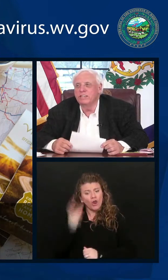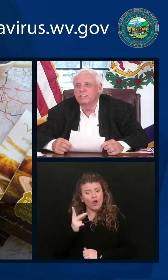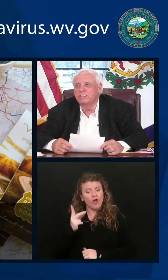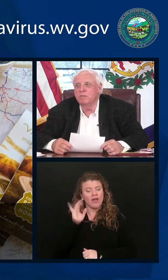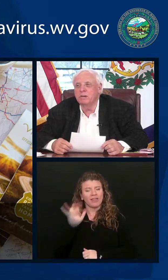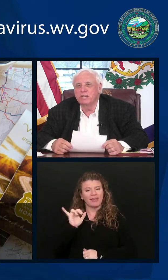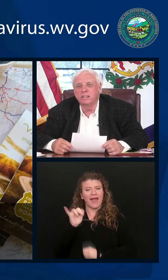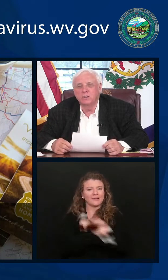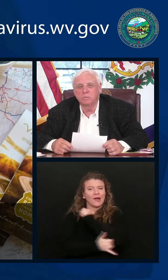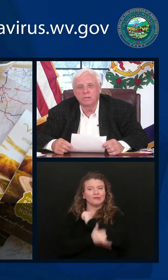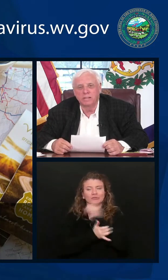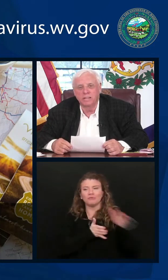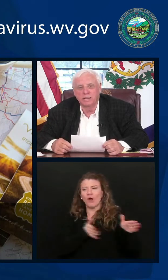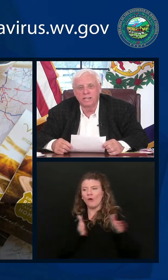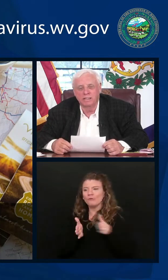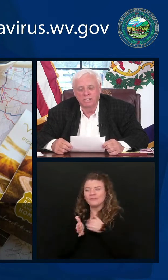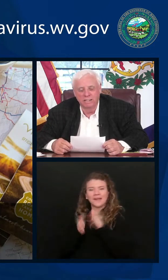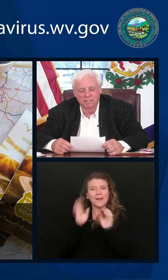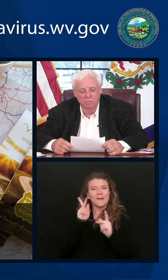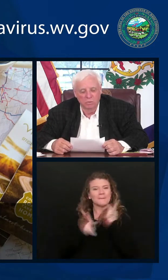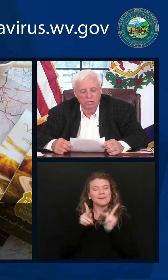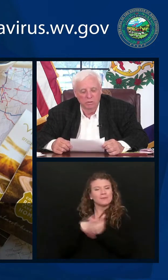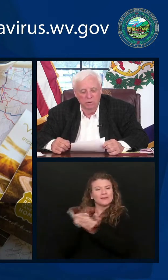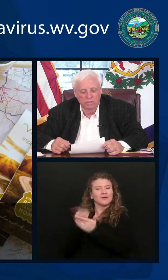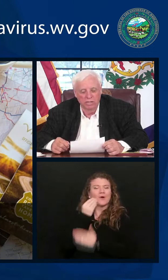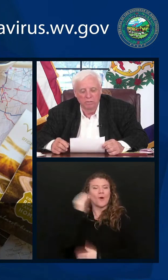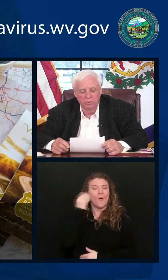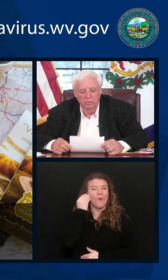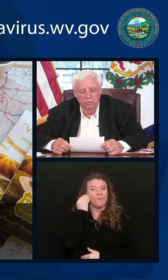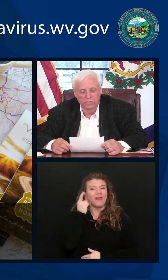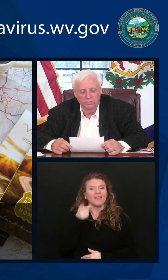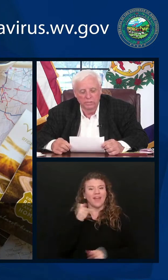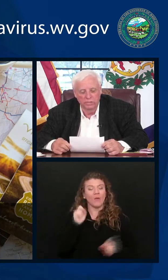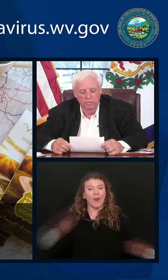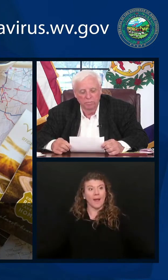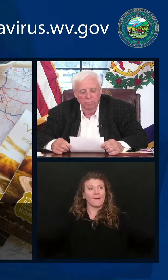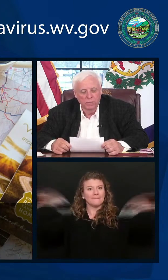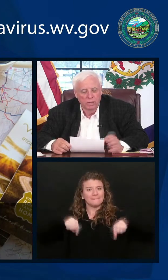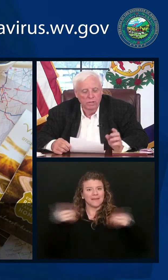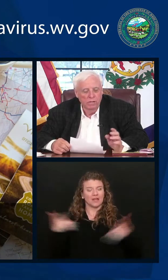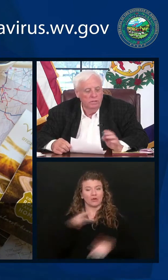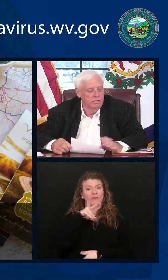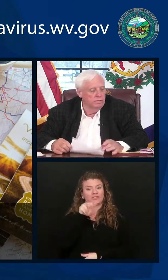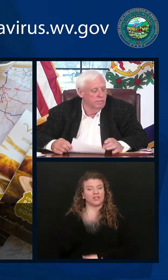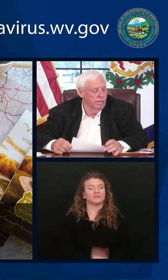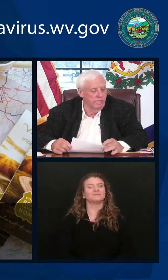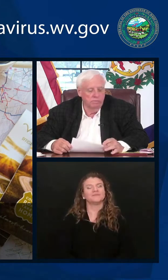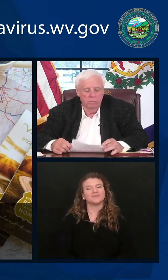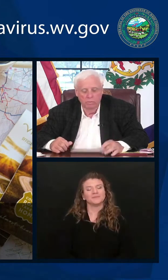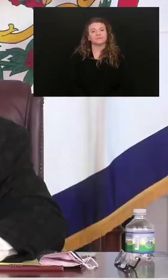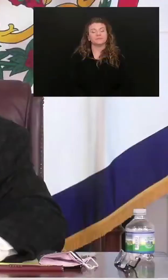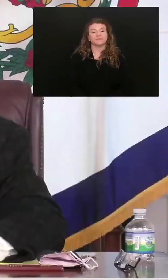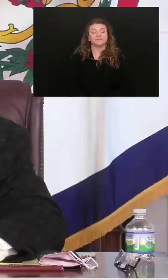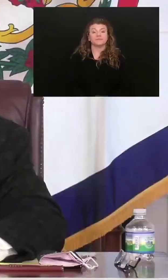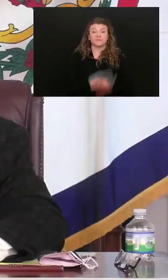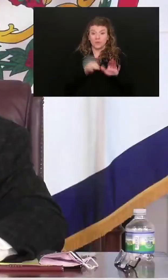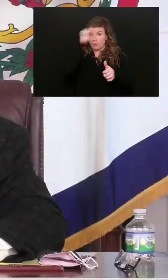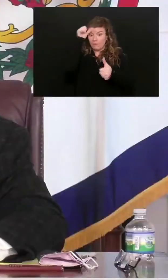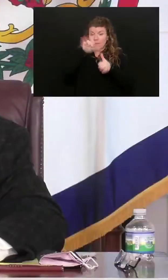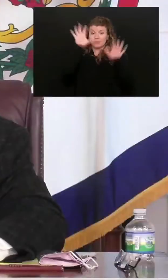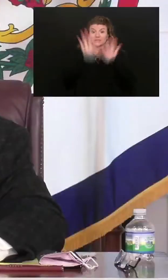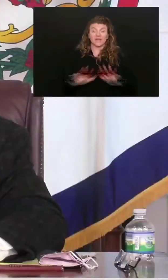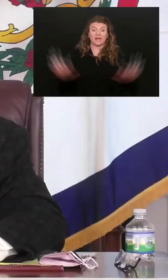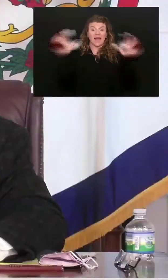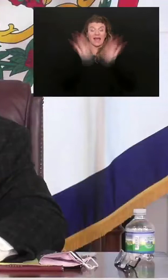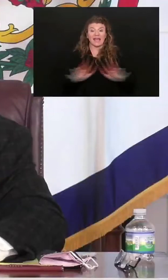taking somebody home and where they want to come to is West Virginia. Just an announcement. Remember on Sunday